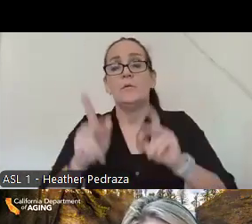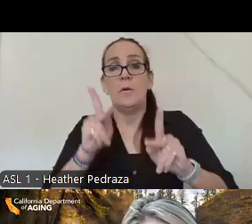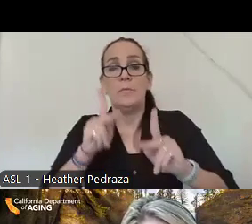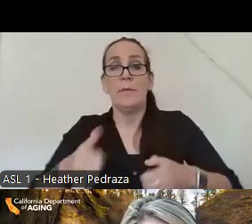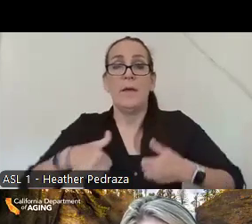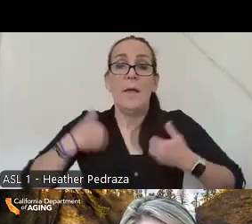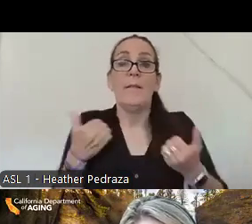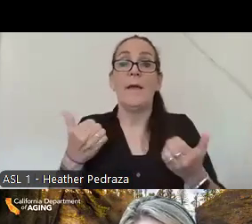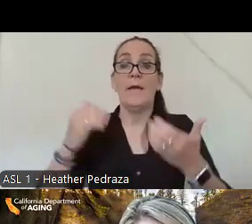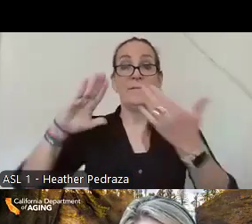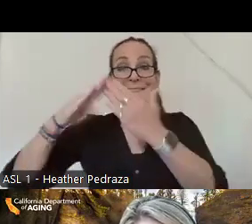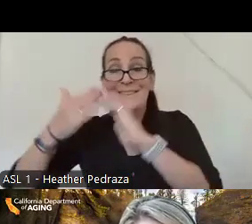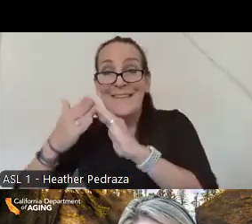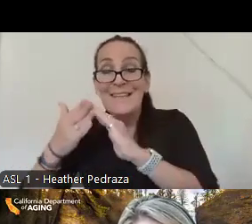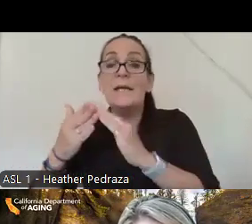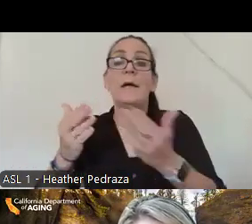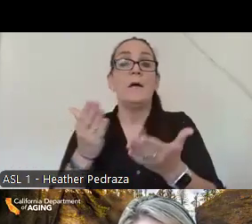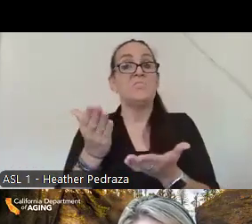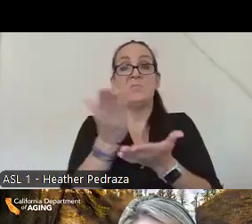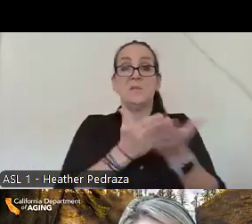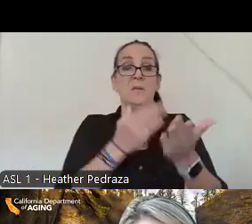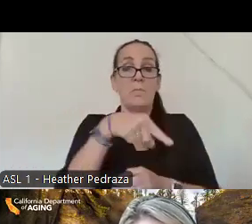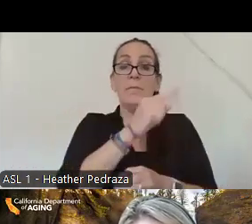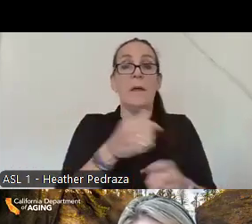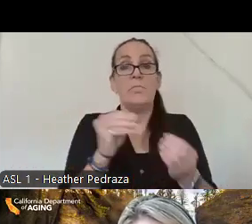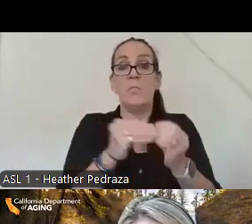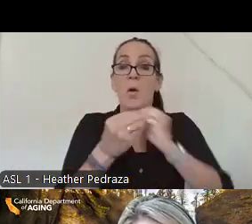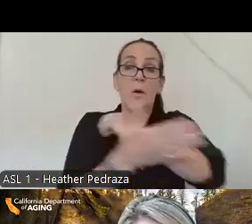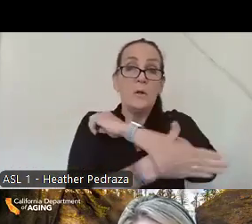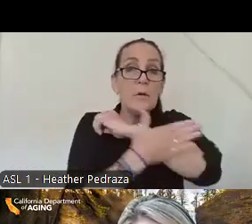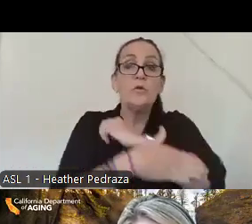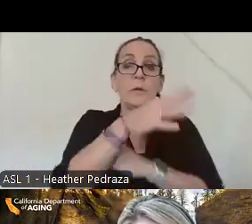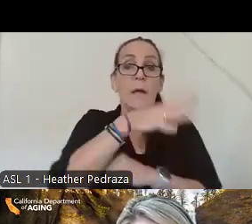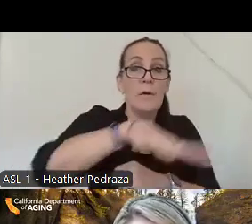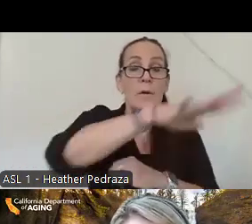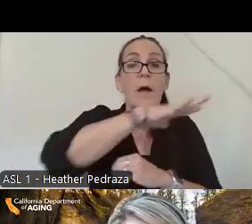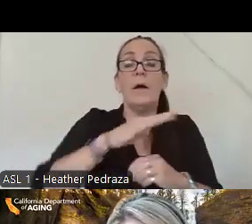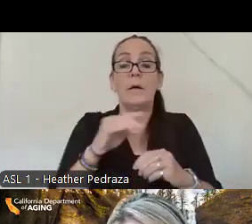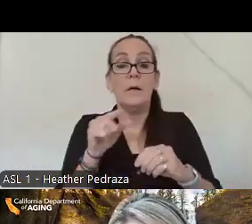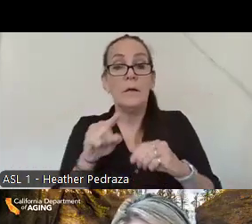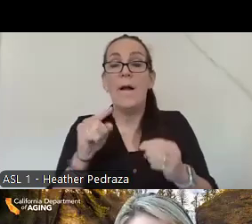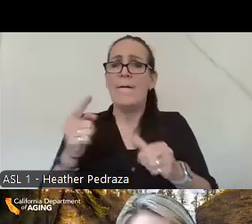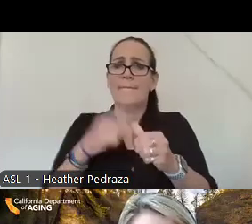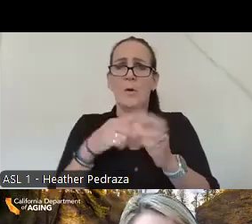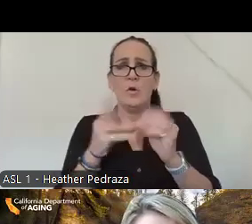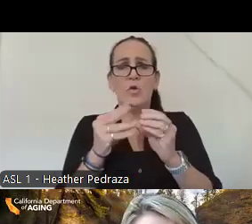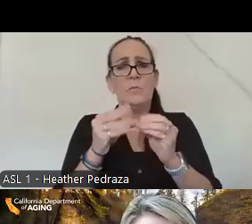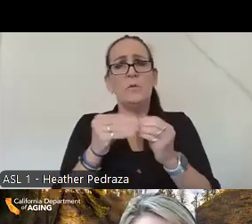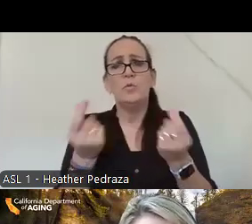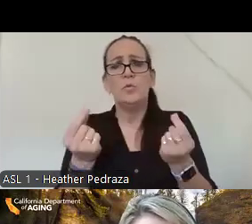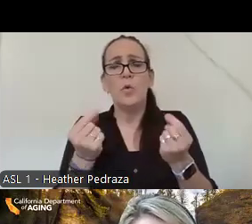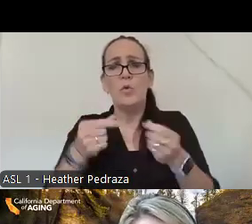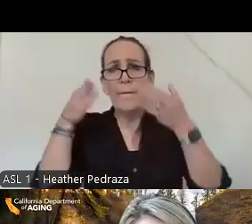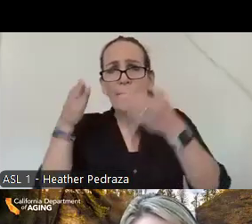urban areas and those in more suburban regions. So our first meeting really focused on getting to know the members